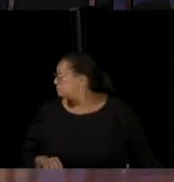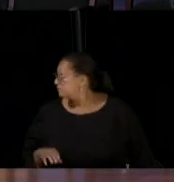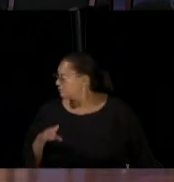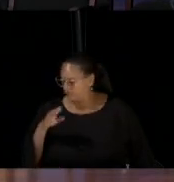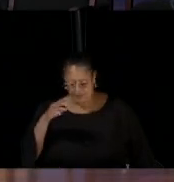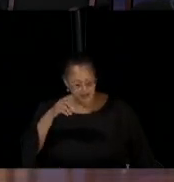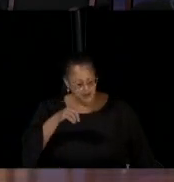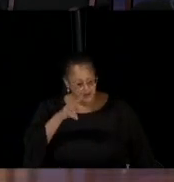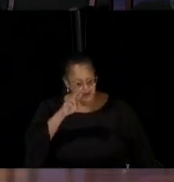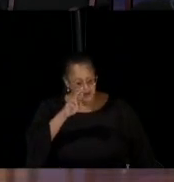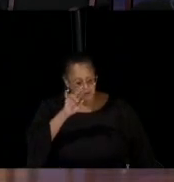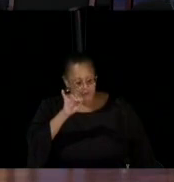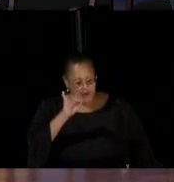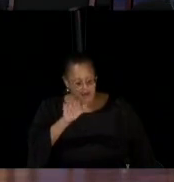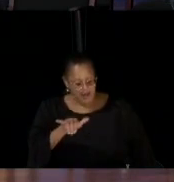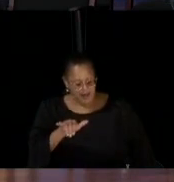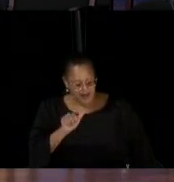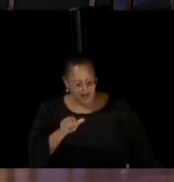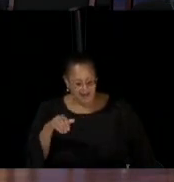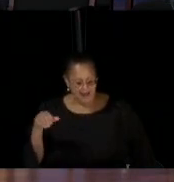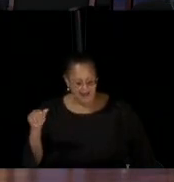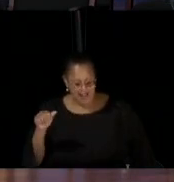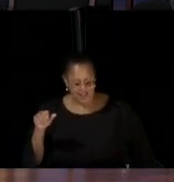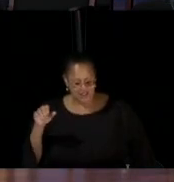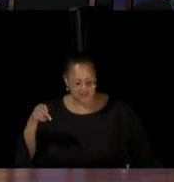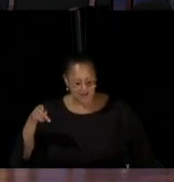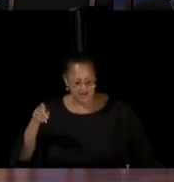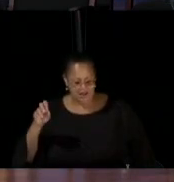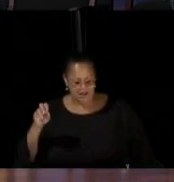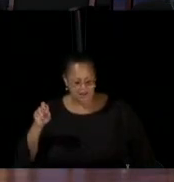Priya Ashni Patel.